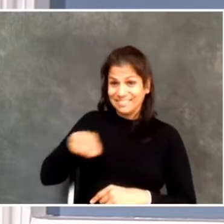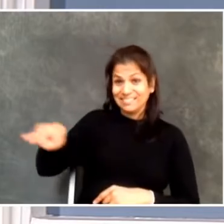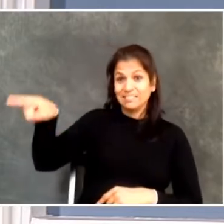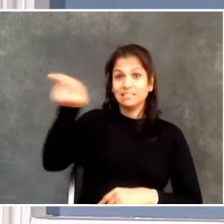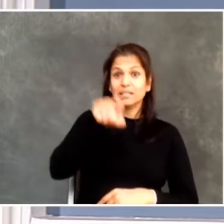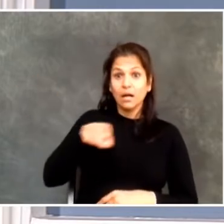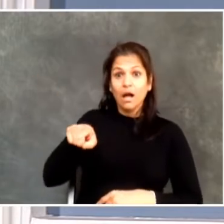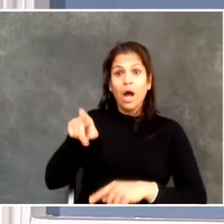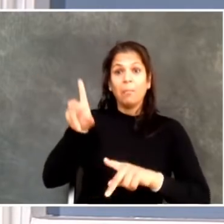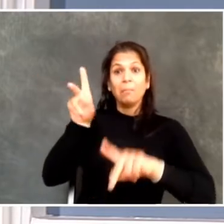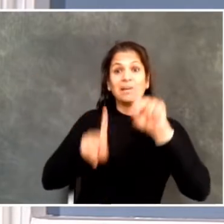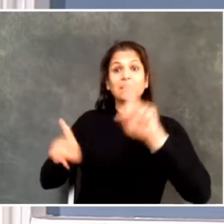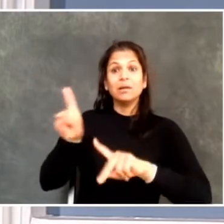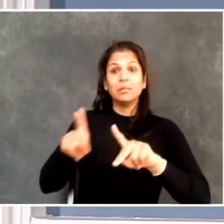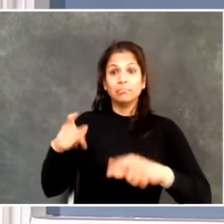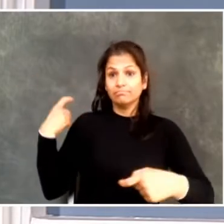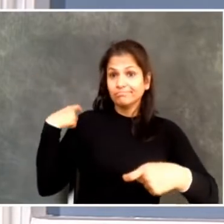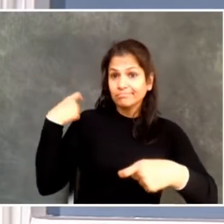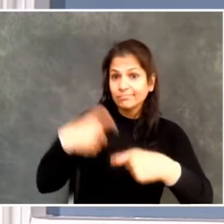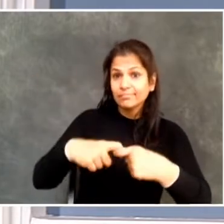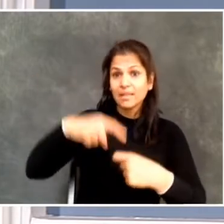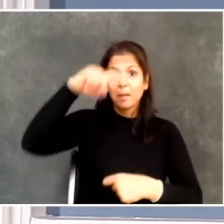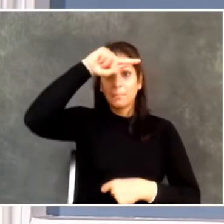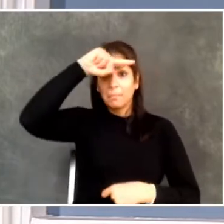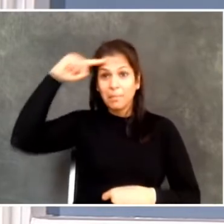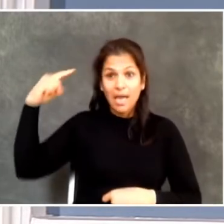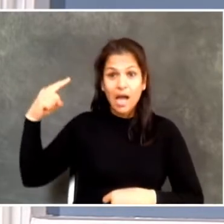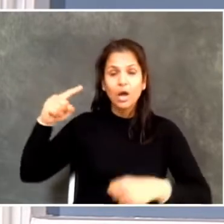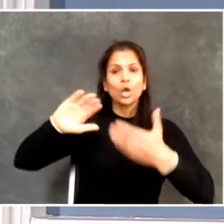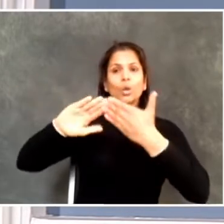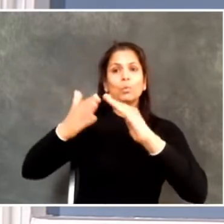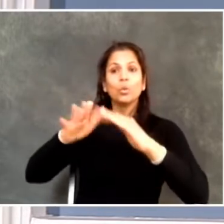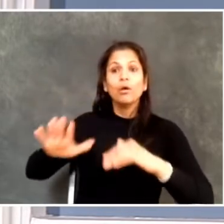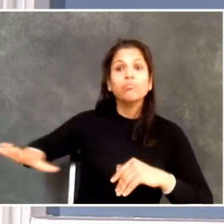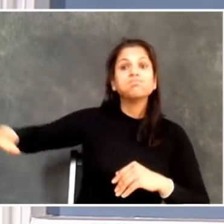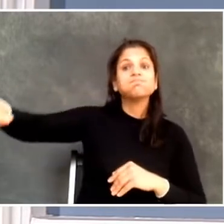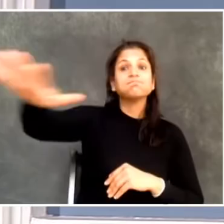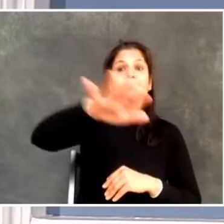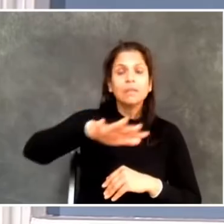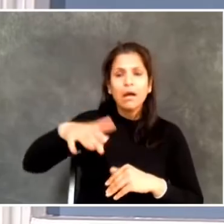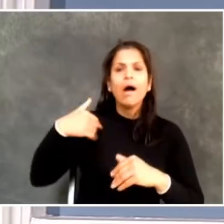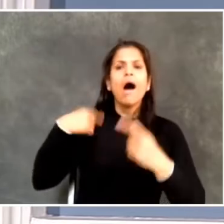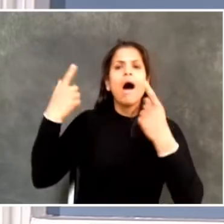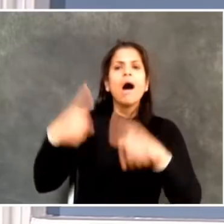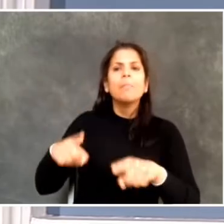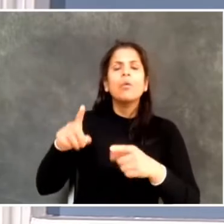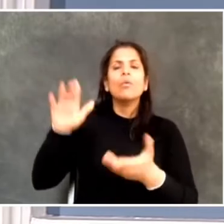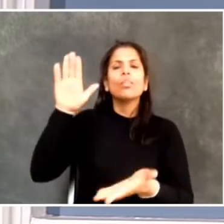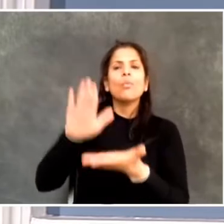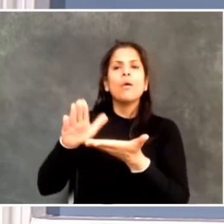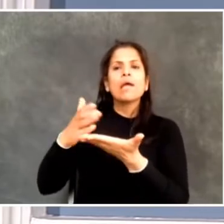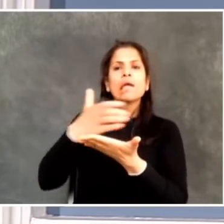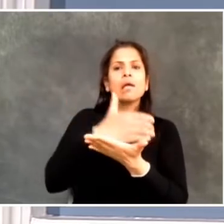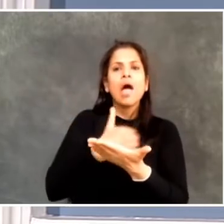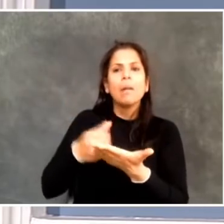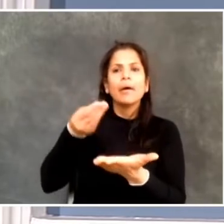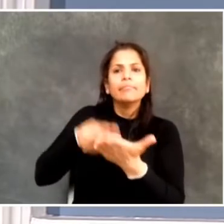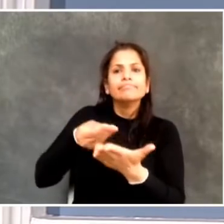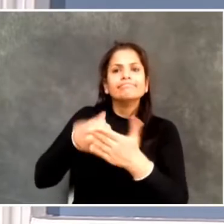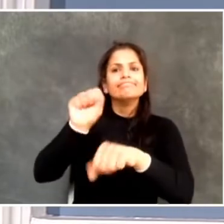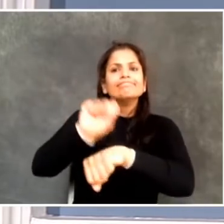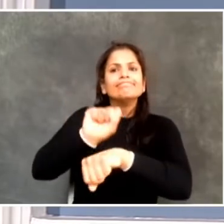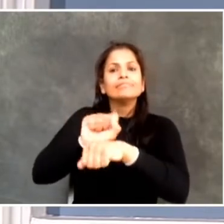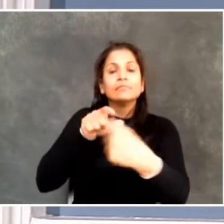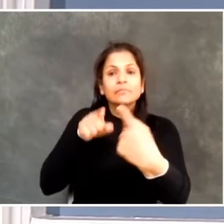think that we are still really digging into this, is I am very concerned when